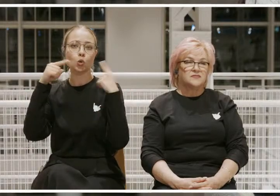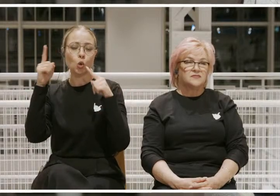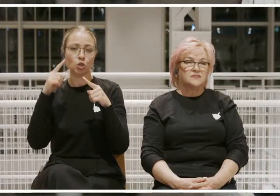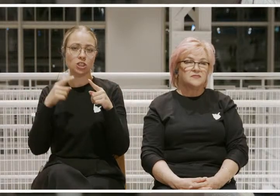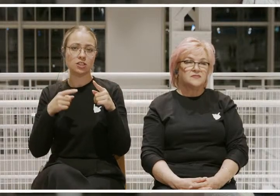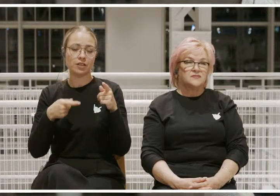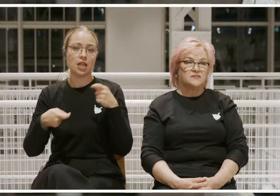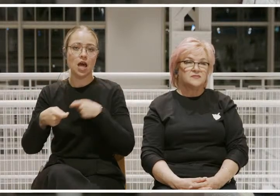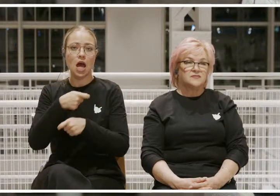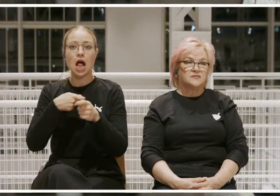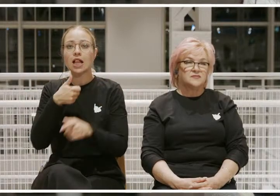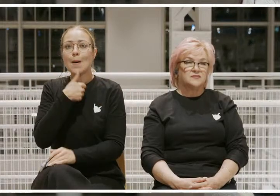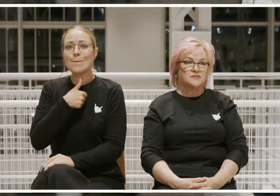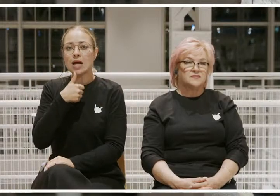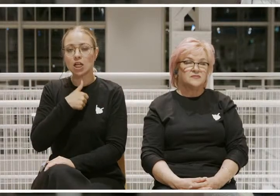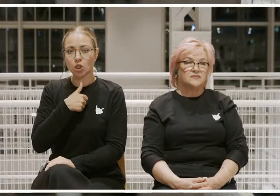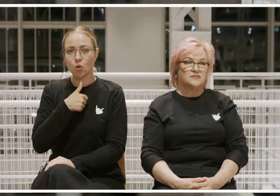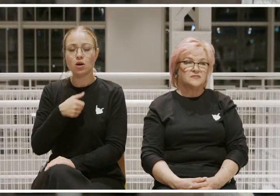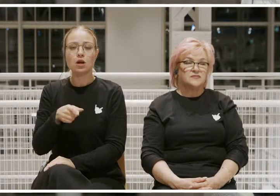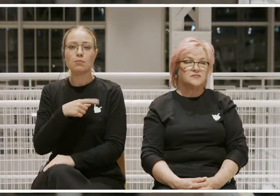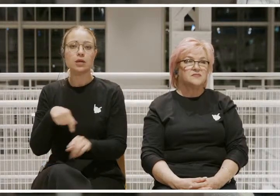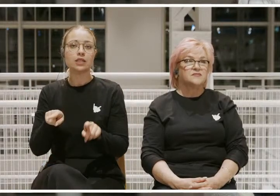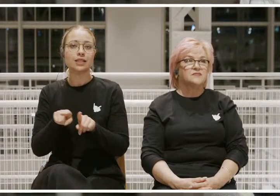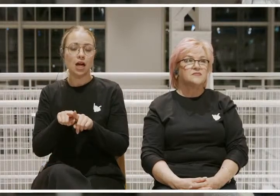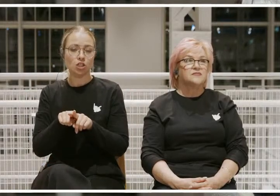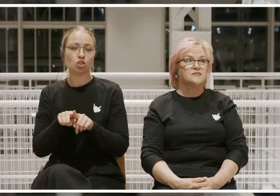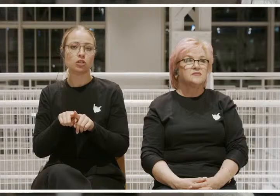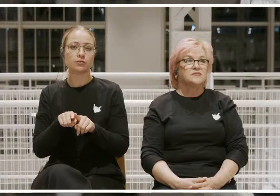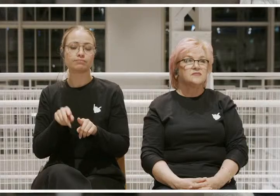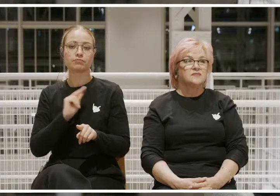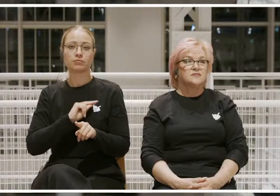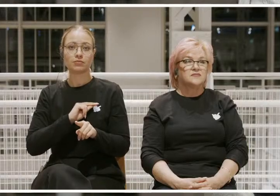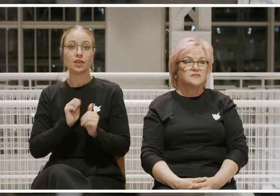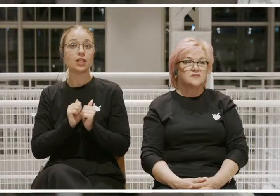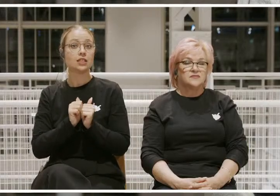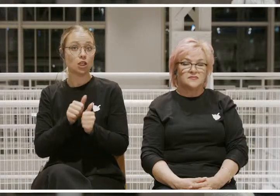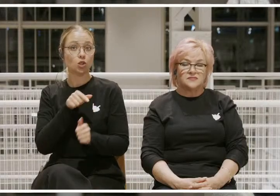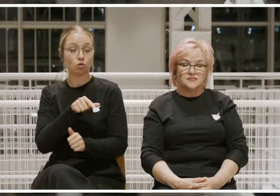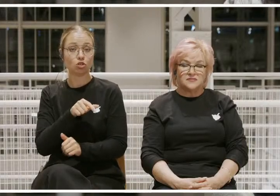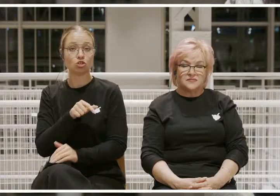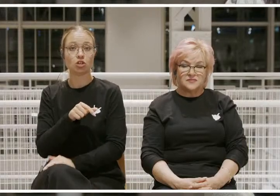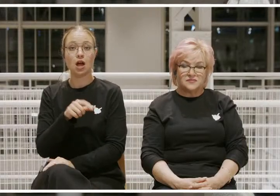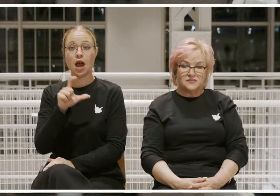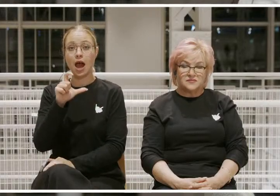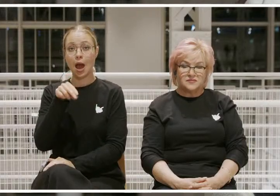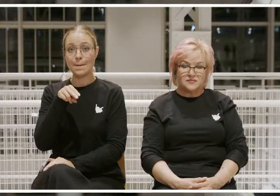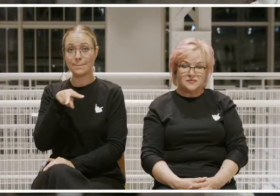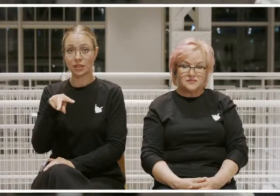by collaborating with Apple in their store in Istanbul.